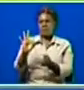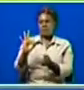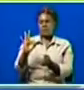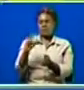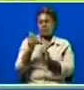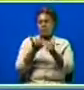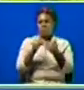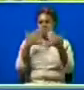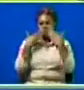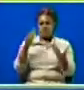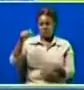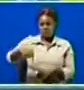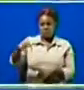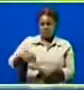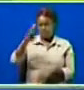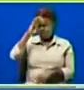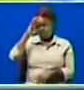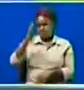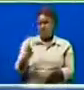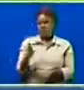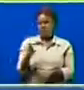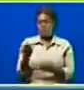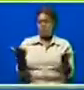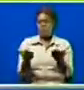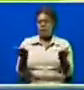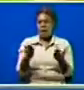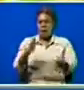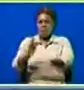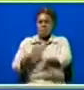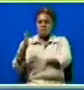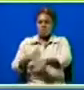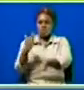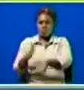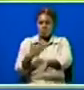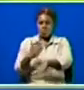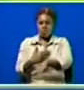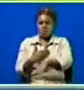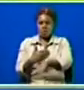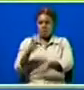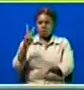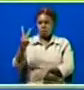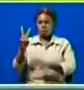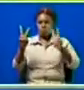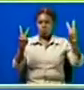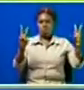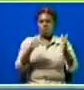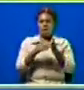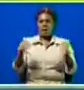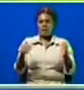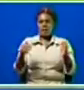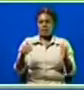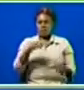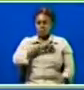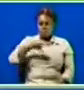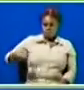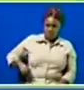Premier League came to a close on Sunday at the Gikambura Stadium in Kikuyu as Makolanda featured in a 2-2 draw against Soccer